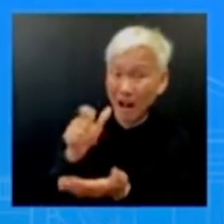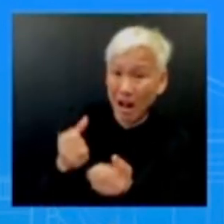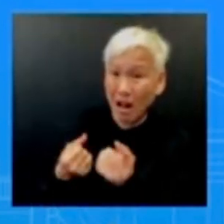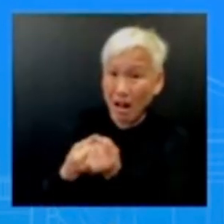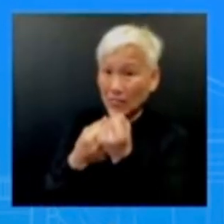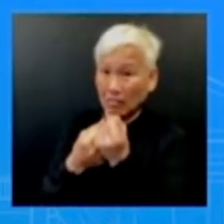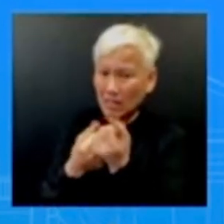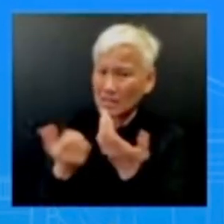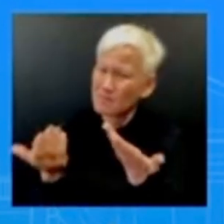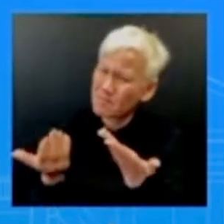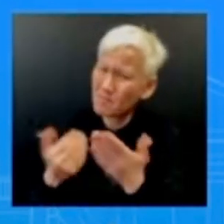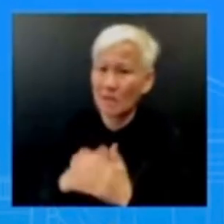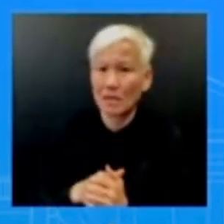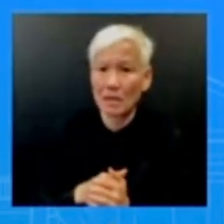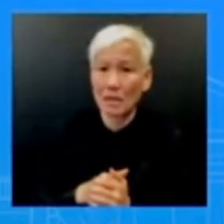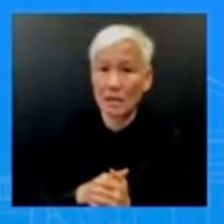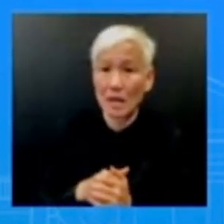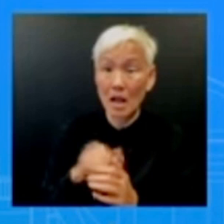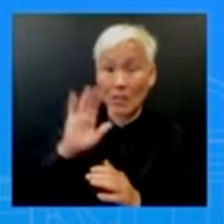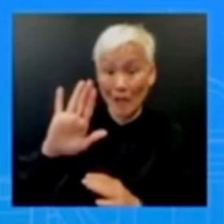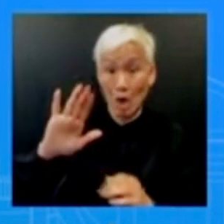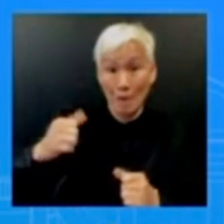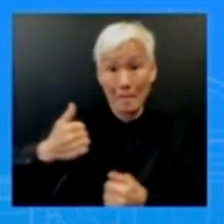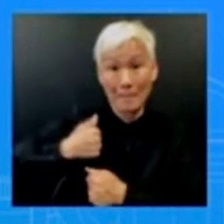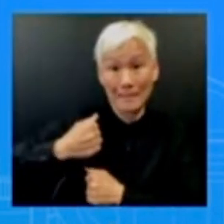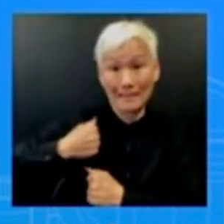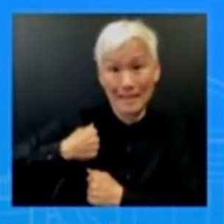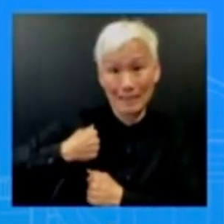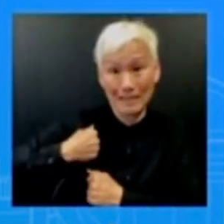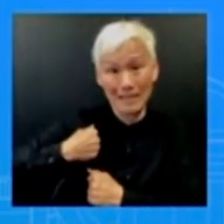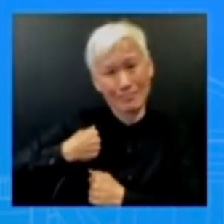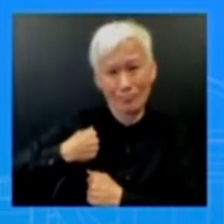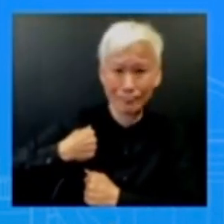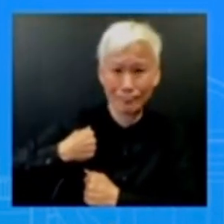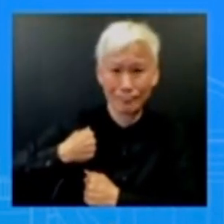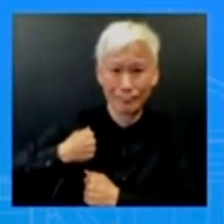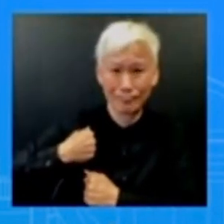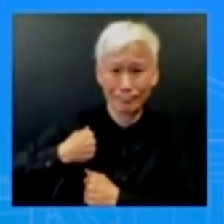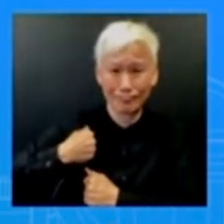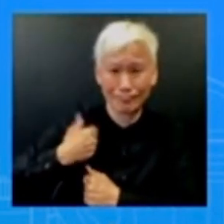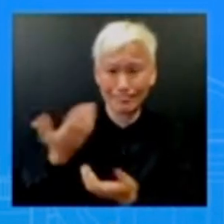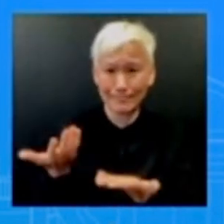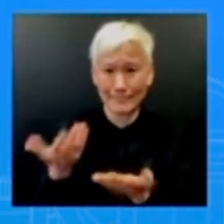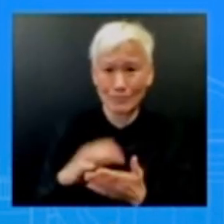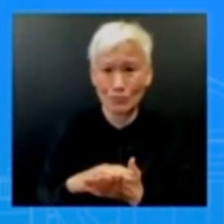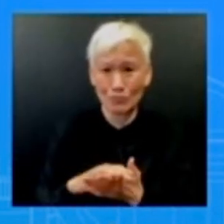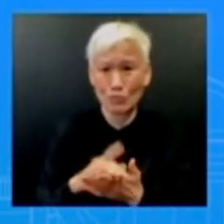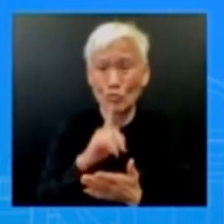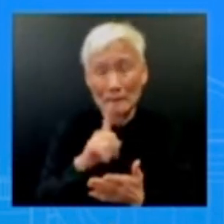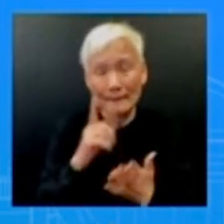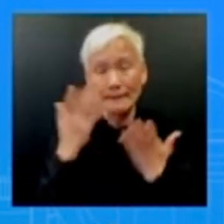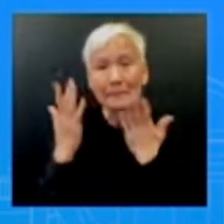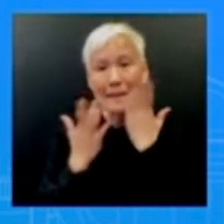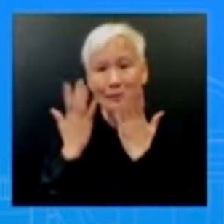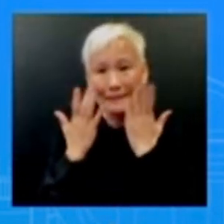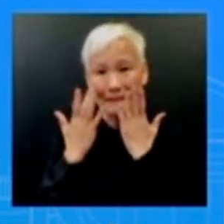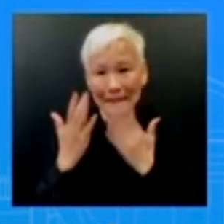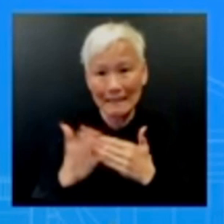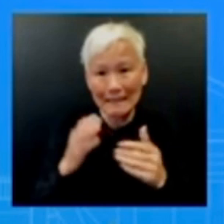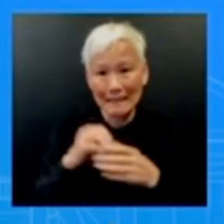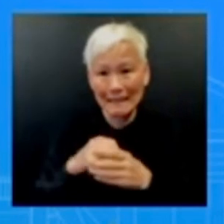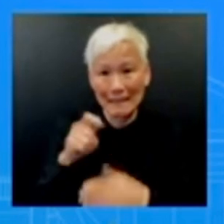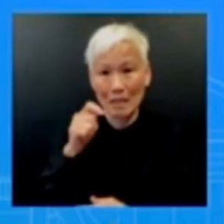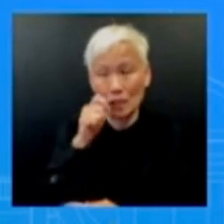Their military has been roundly embarrassed inside Ukraine, and they